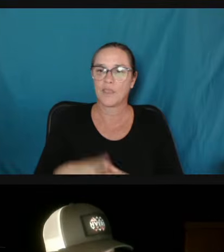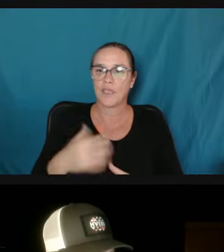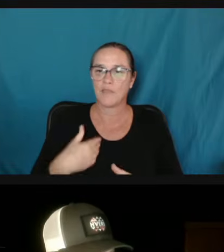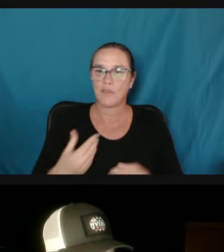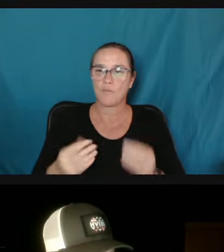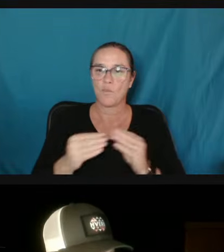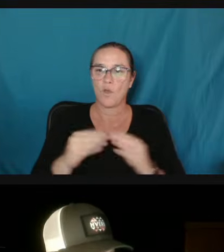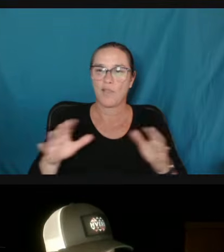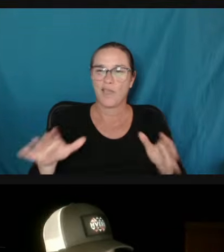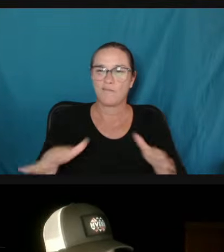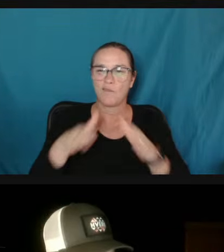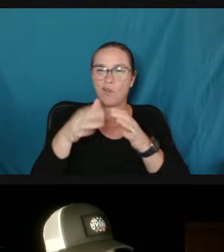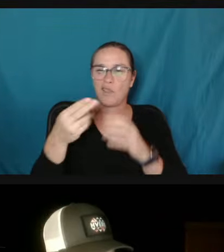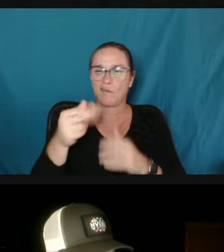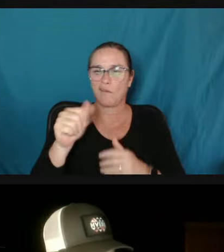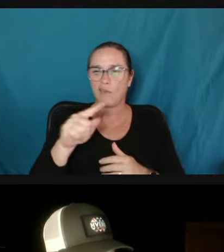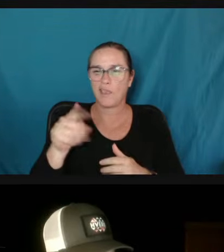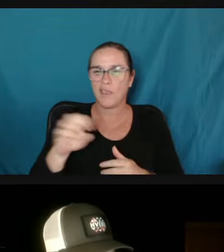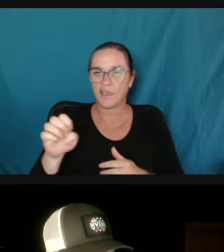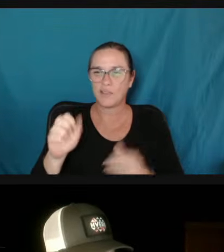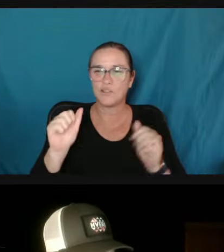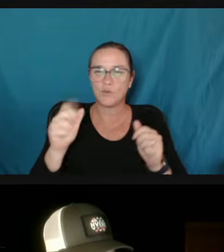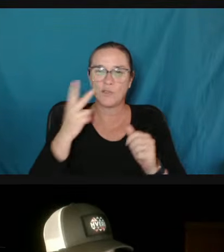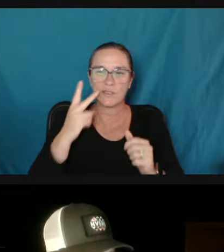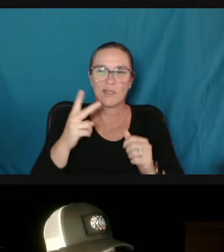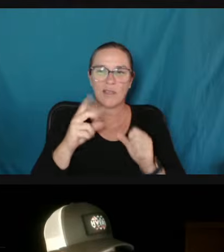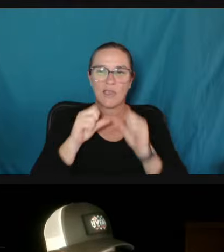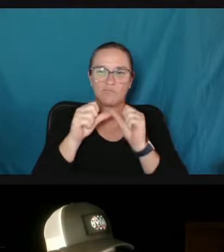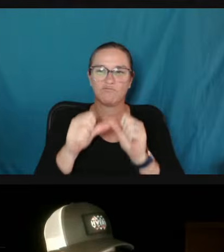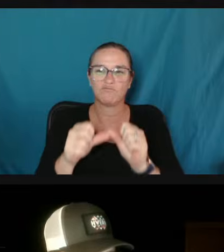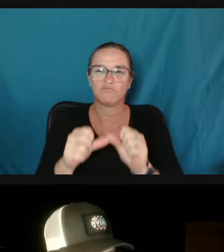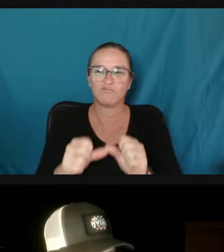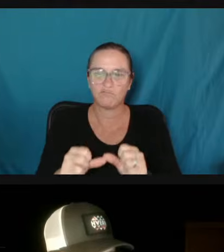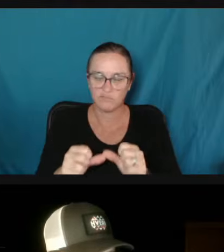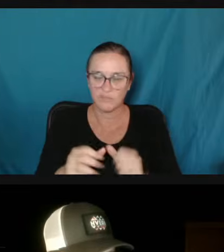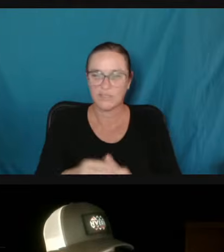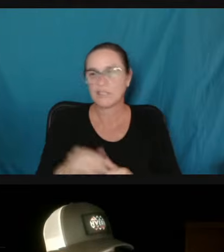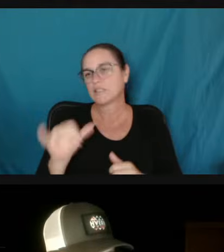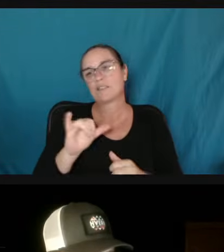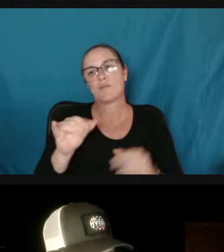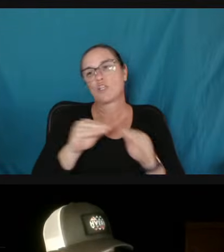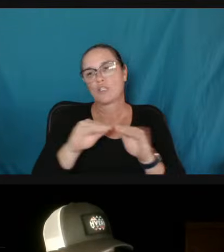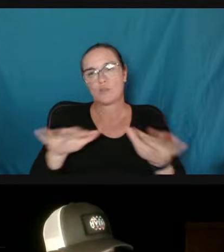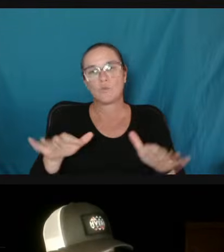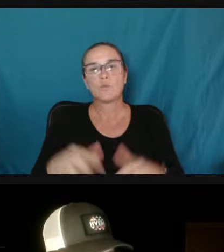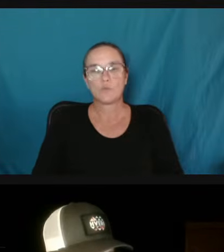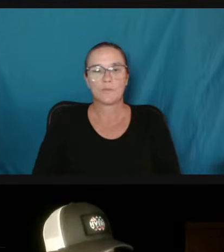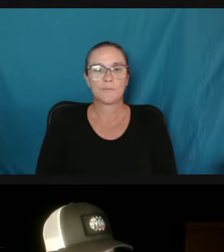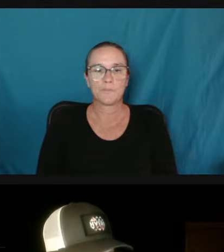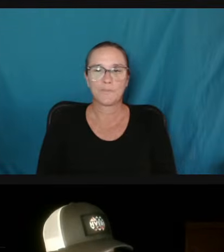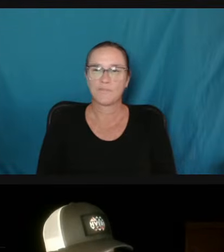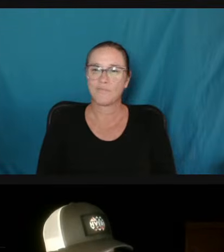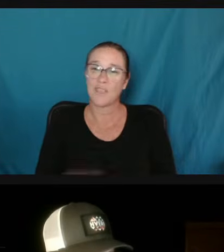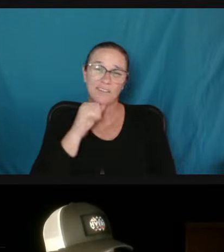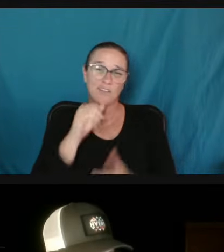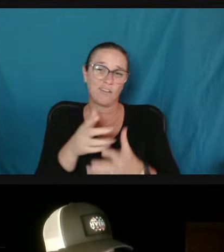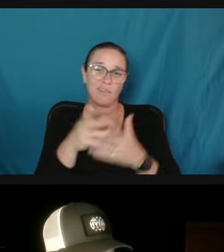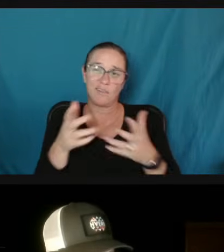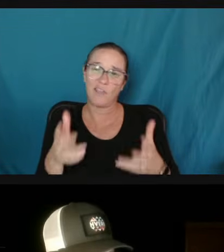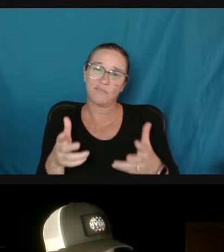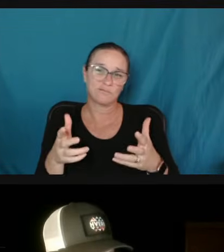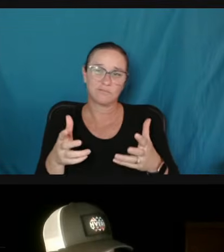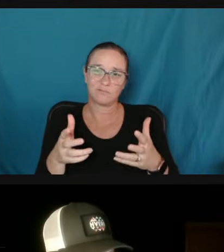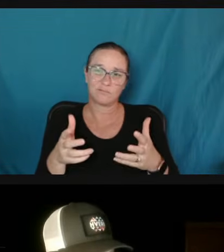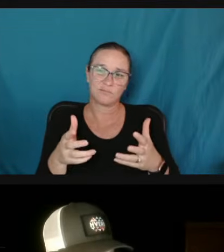that lasts for longer on a Kona coast. You can see the forecast for that in a similar distribution as well. So not a whole lot to